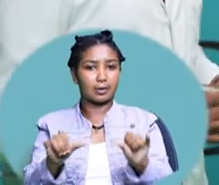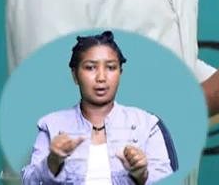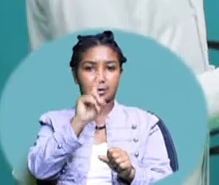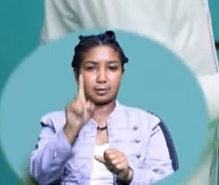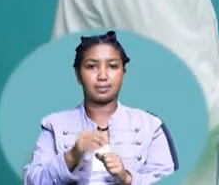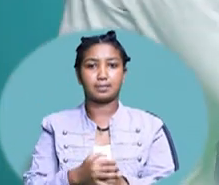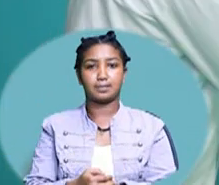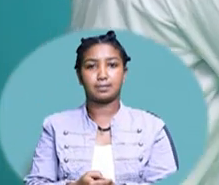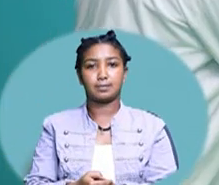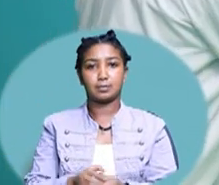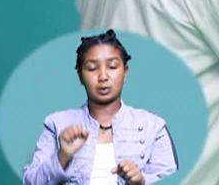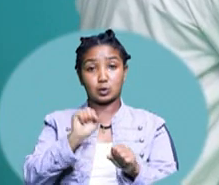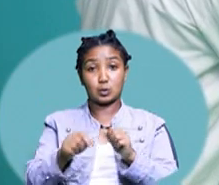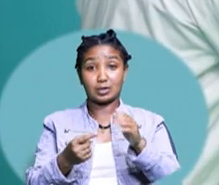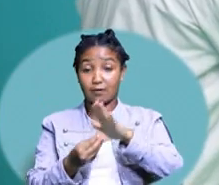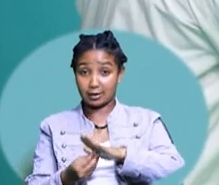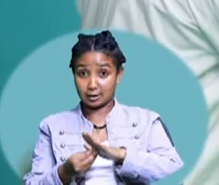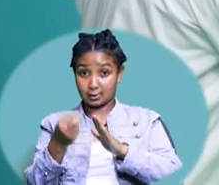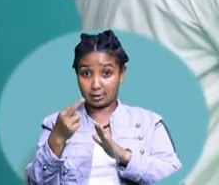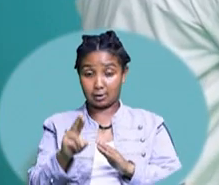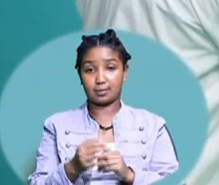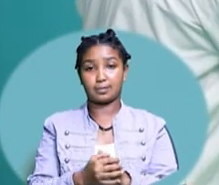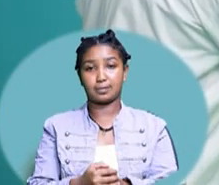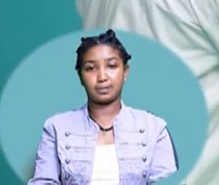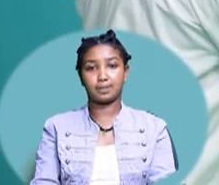criteria? So the factors or the criteria